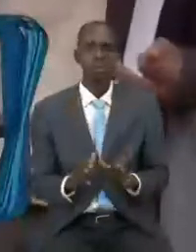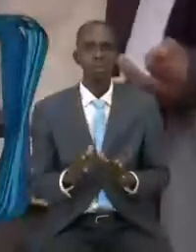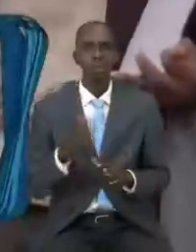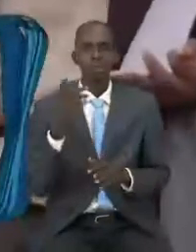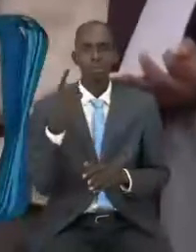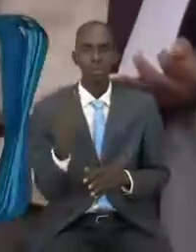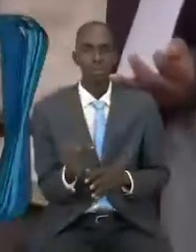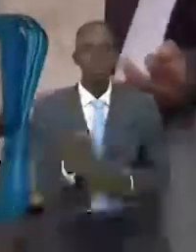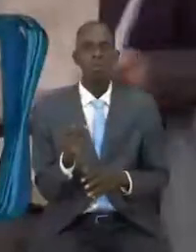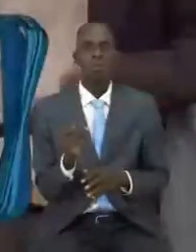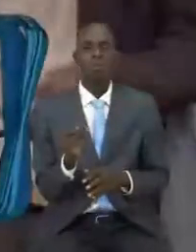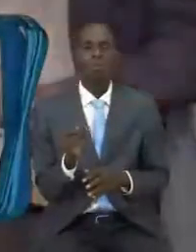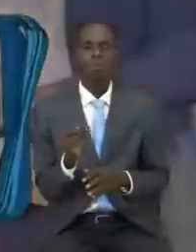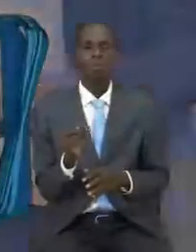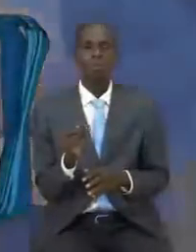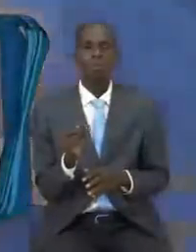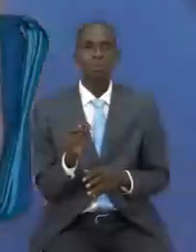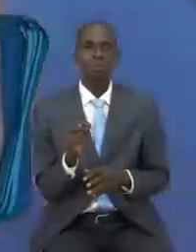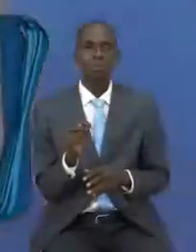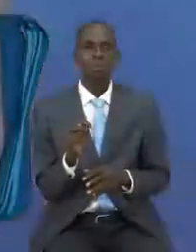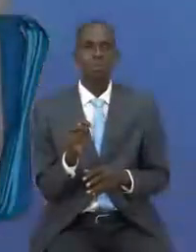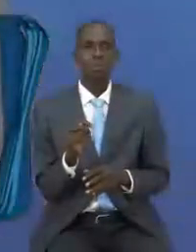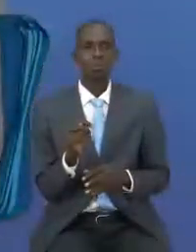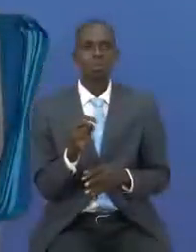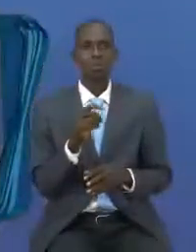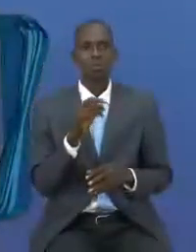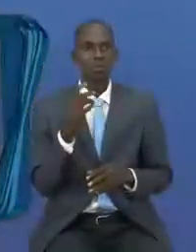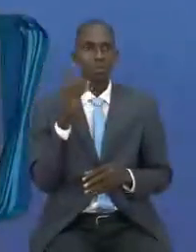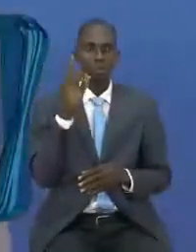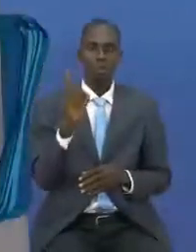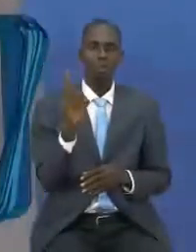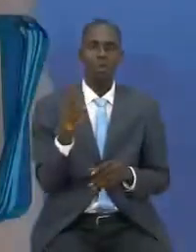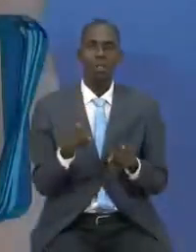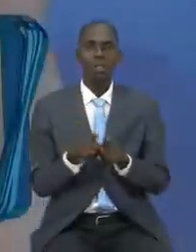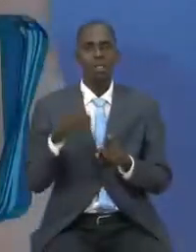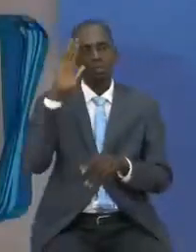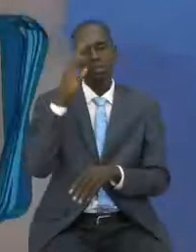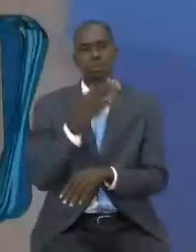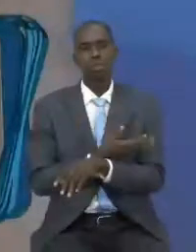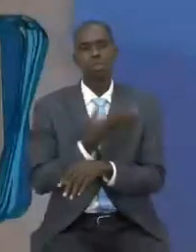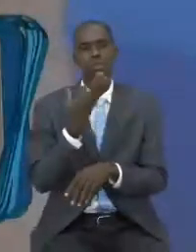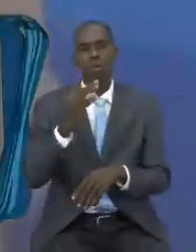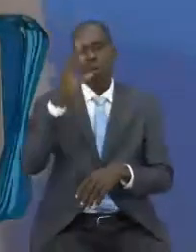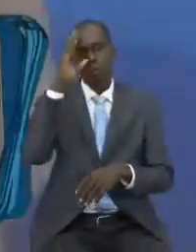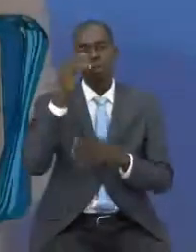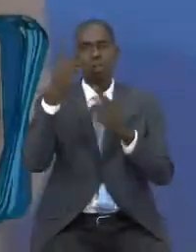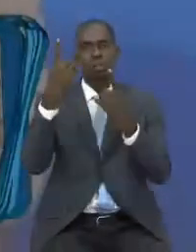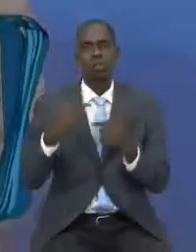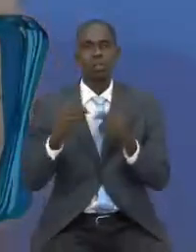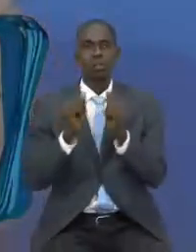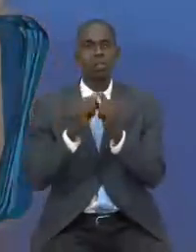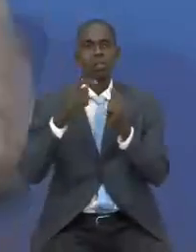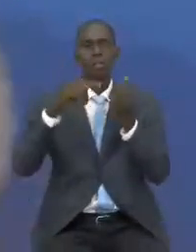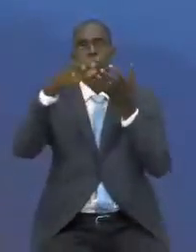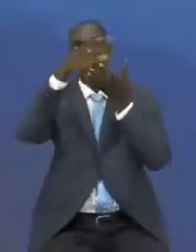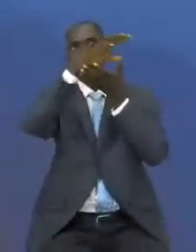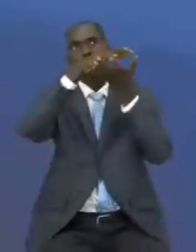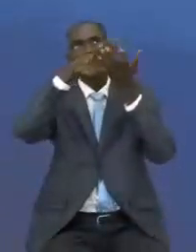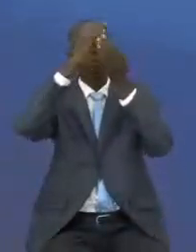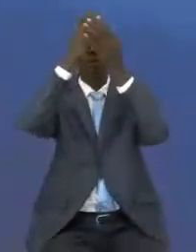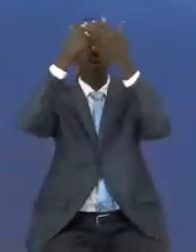one like the Son of Man came with the clouds of heaven and came to